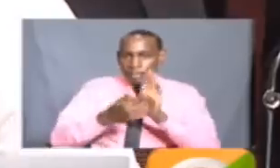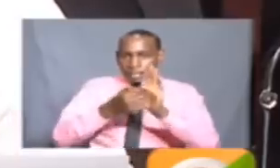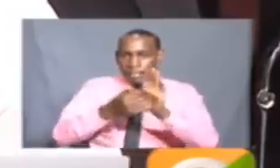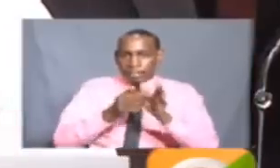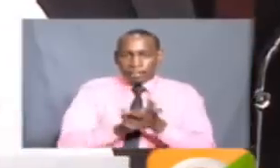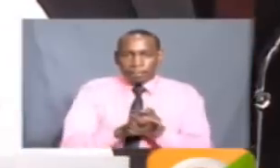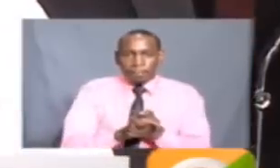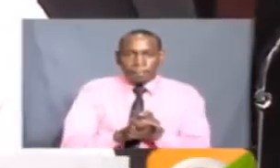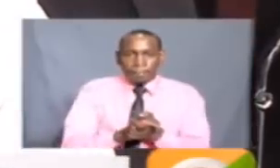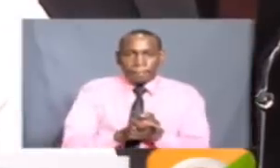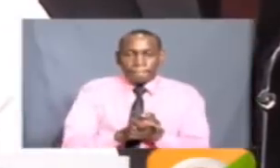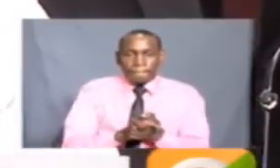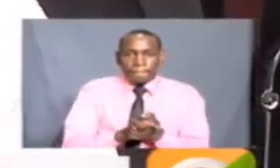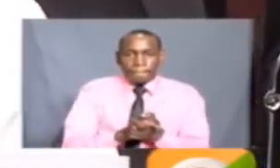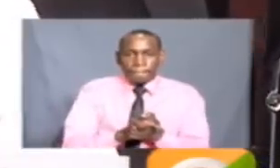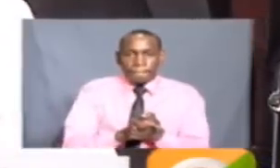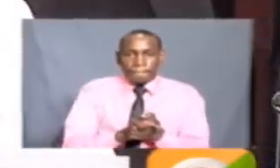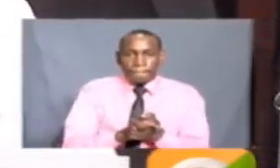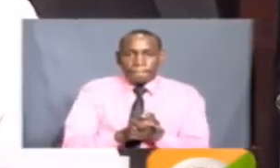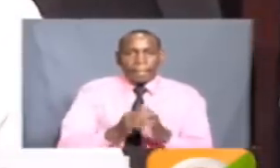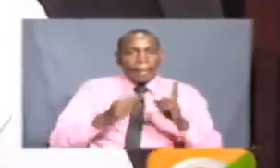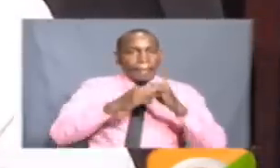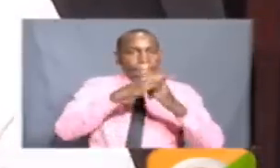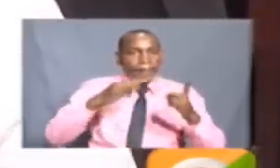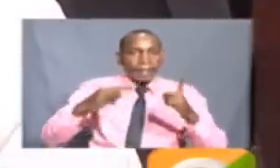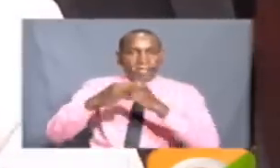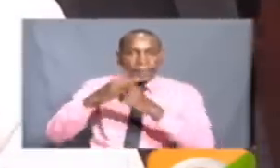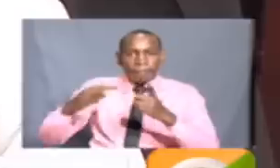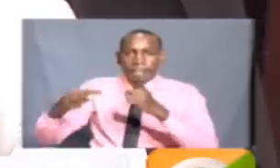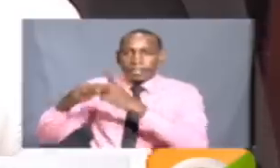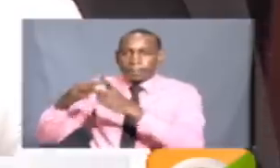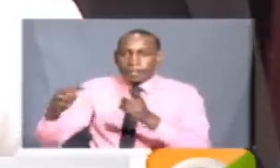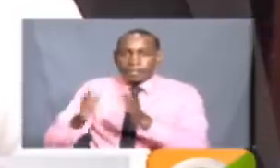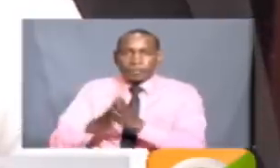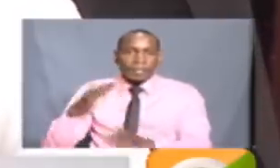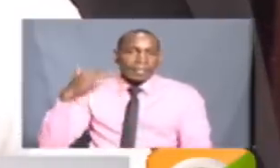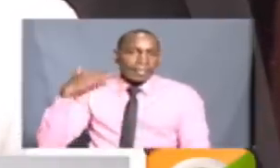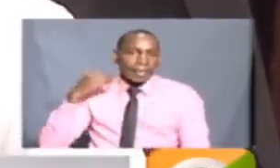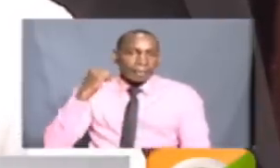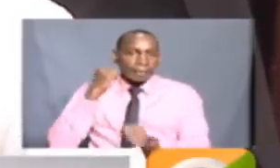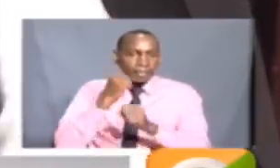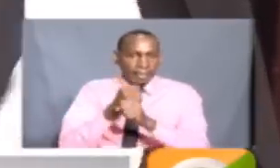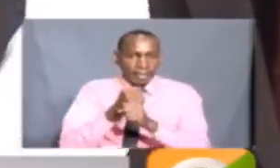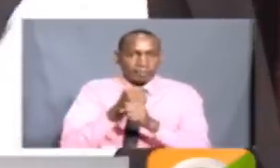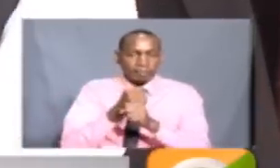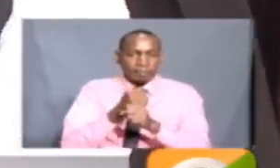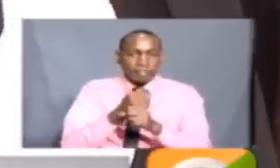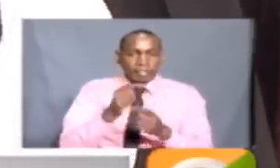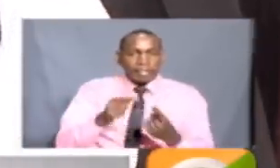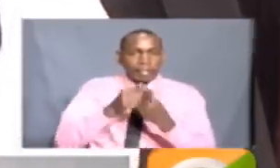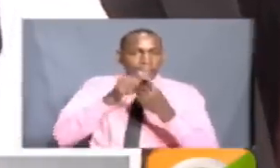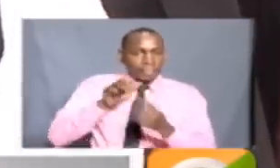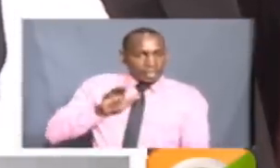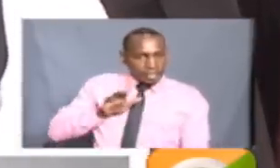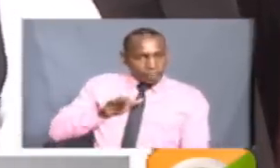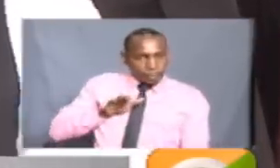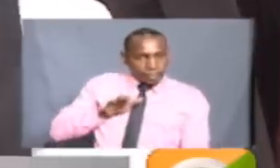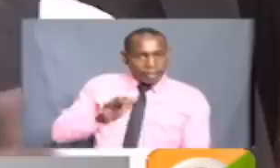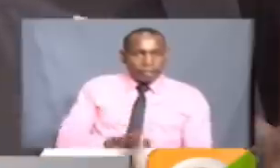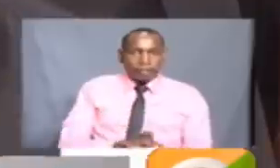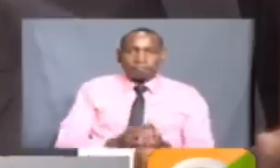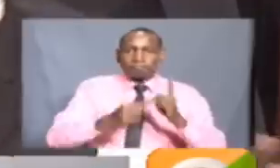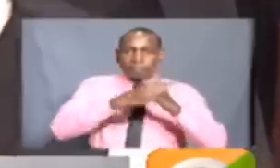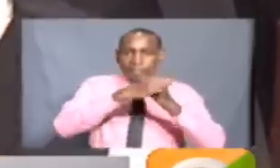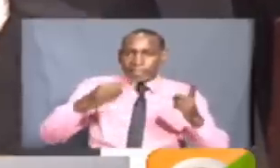the amount of murders and crimes committed on people, especially women. They're